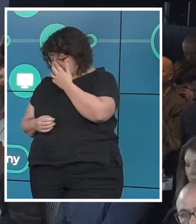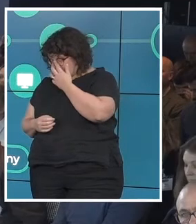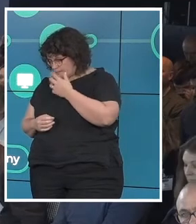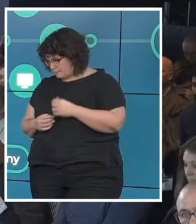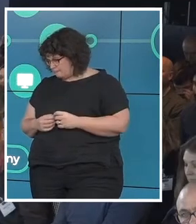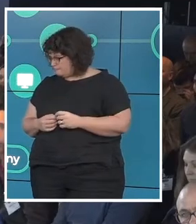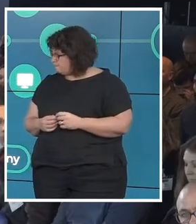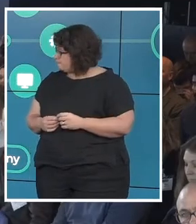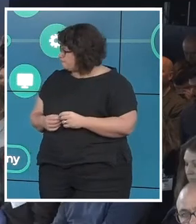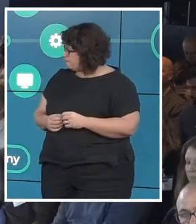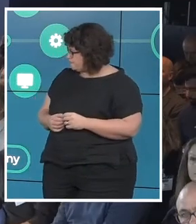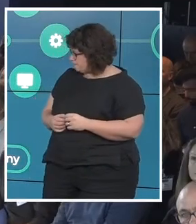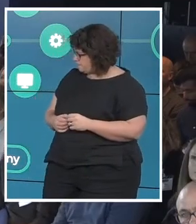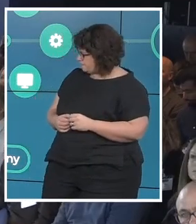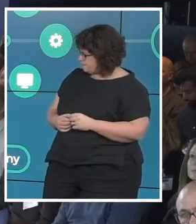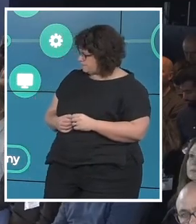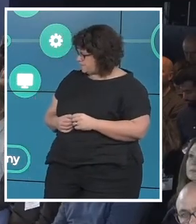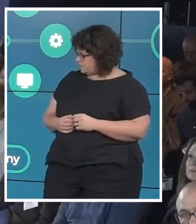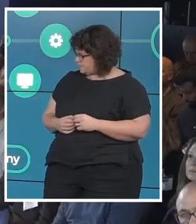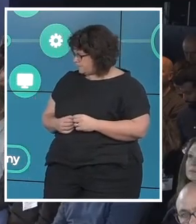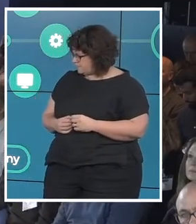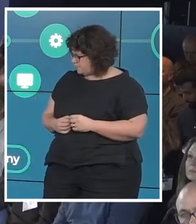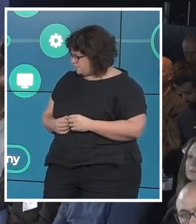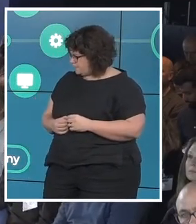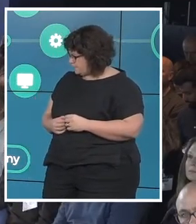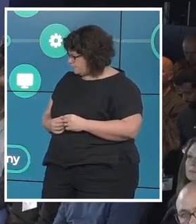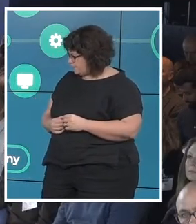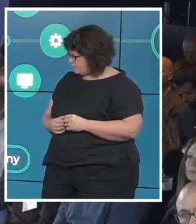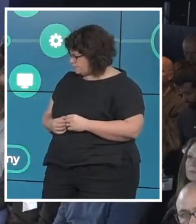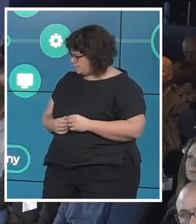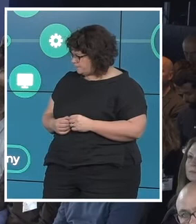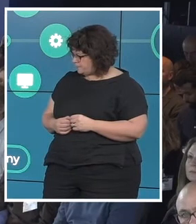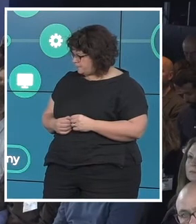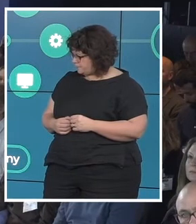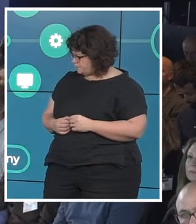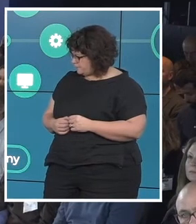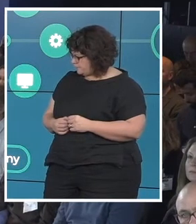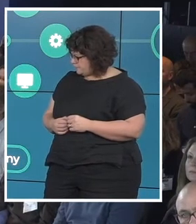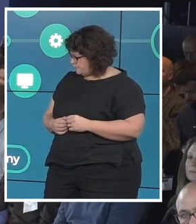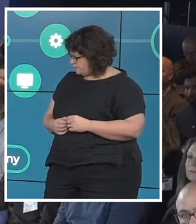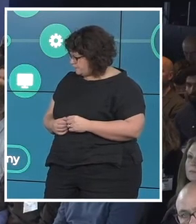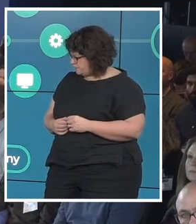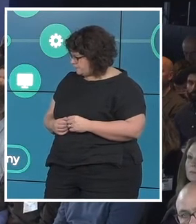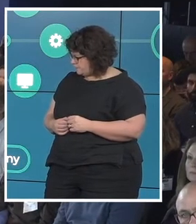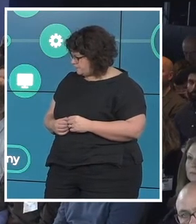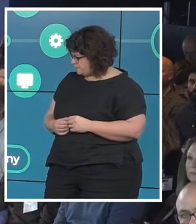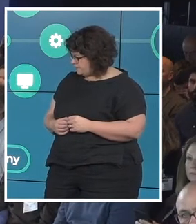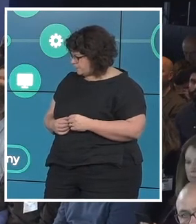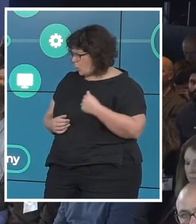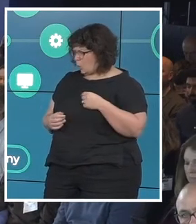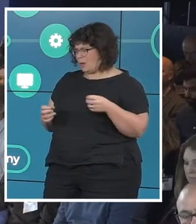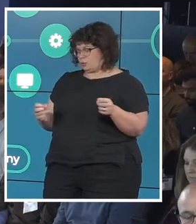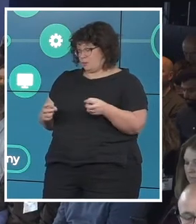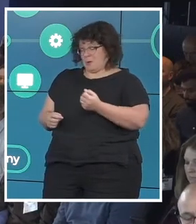with Subtitle. You upload it, it transcribes it, you can correct the transcription, you can put it on in an accessible format